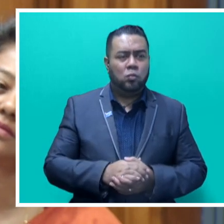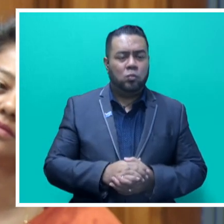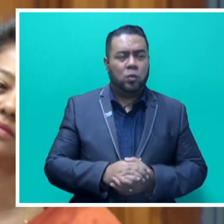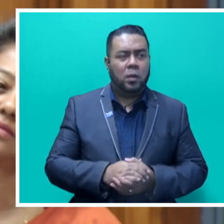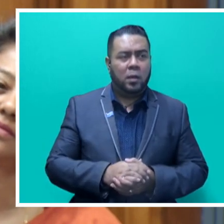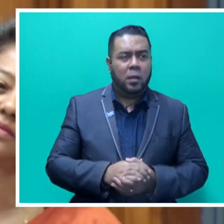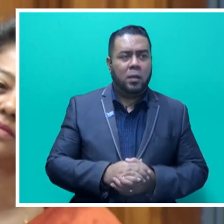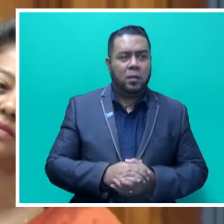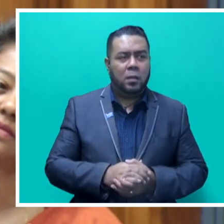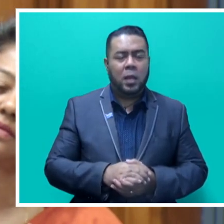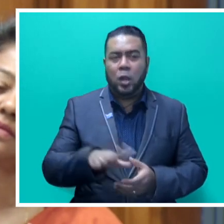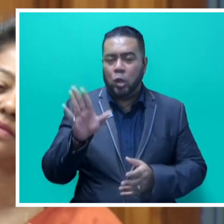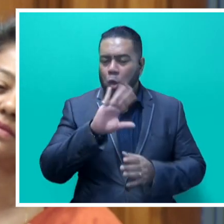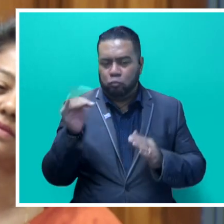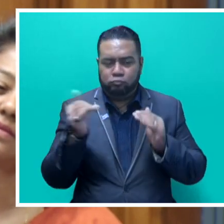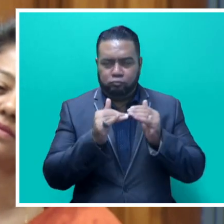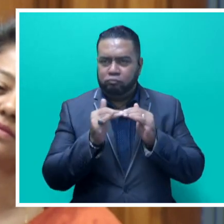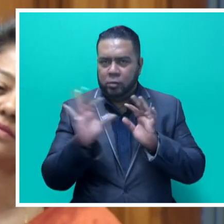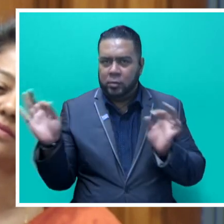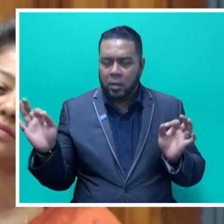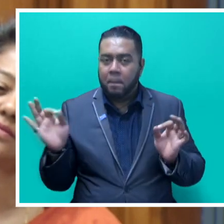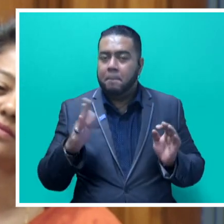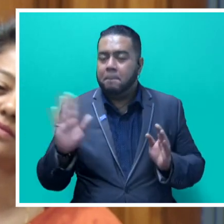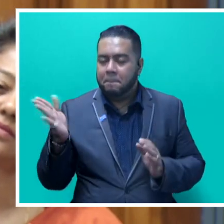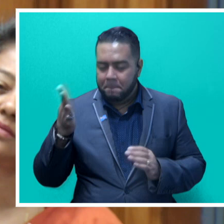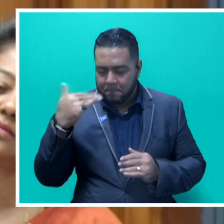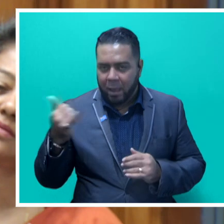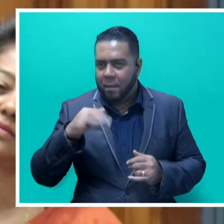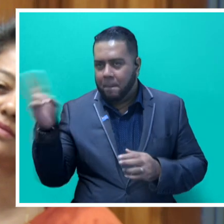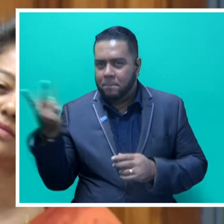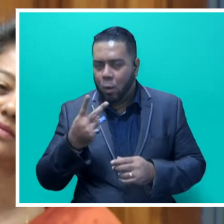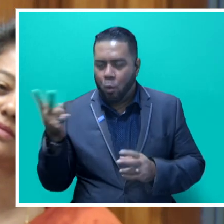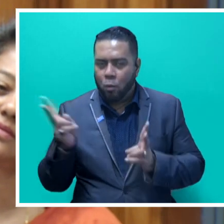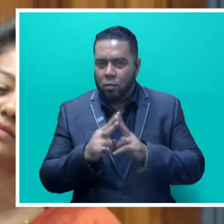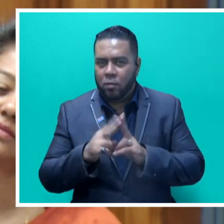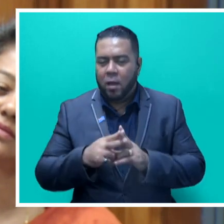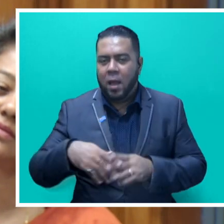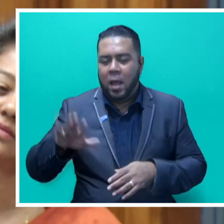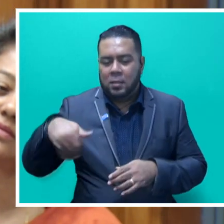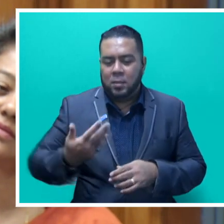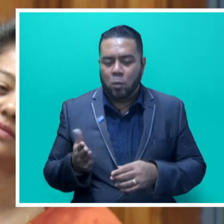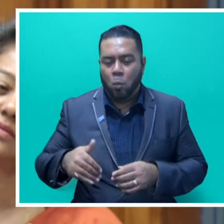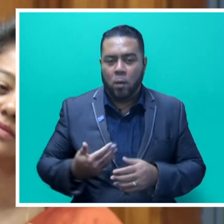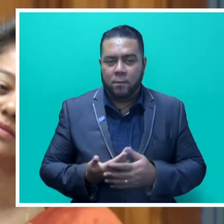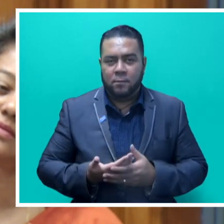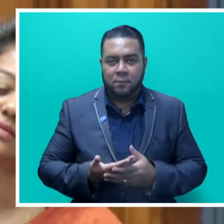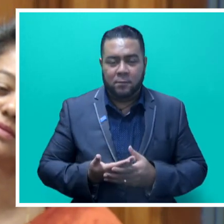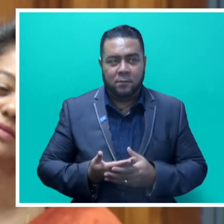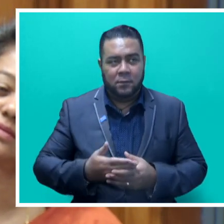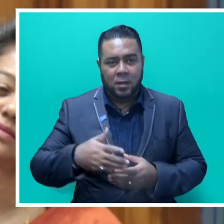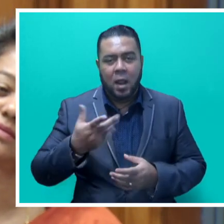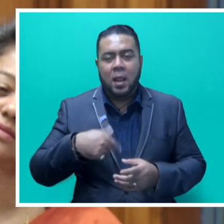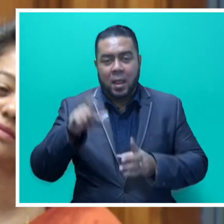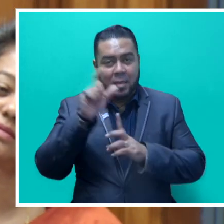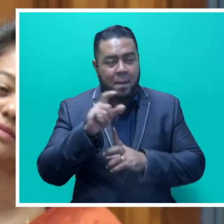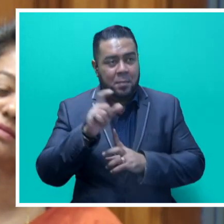her sharp wit knew no equal. May the Turanga and Maramambale continue to rest in blessed memory. I also served as a captain as